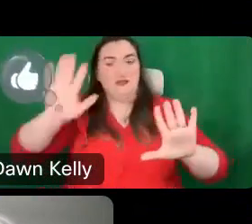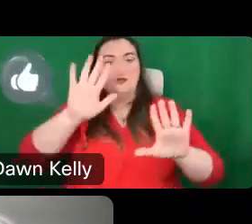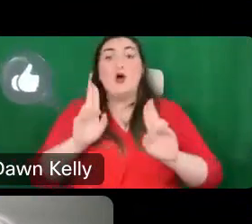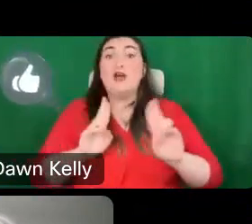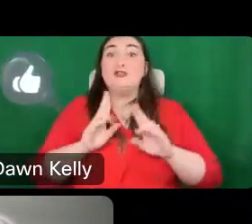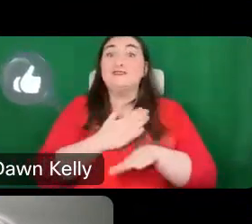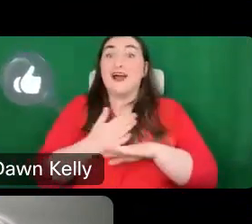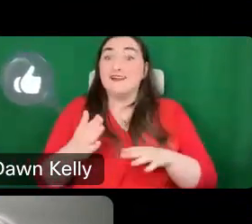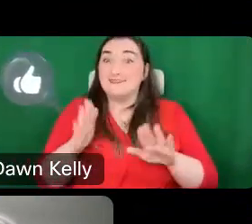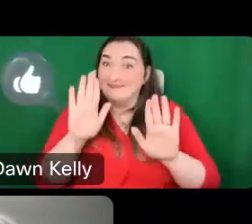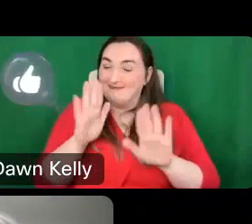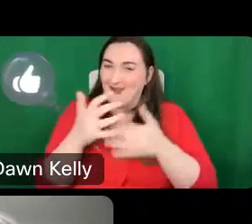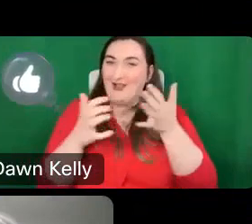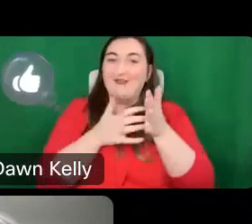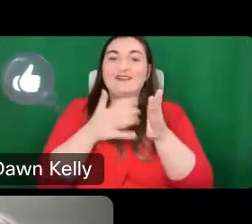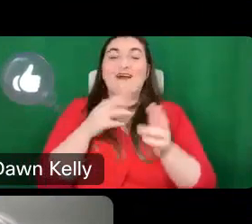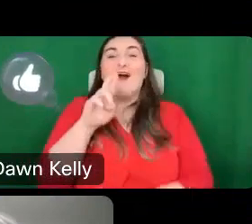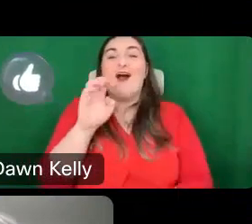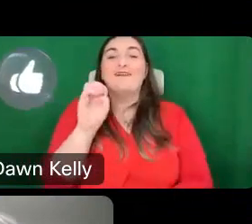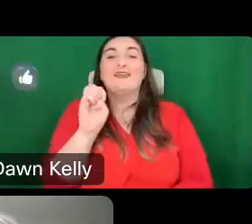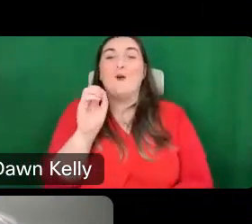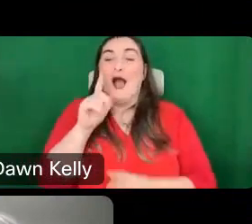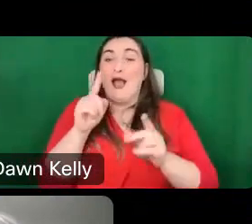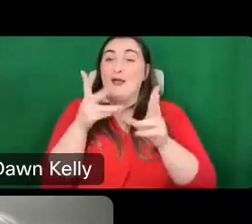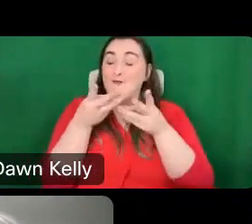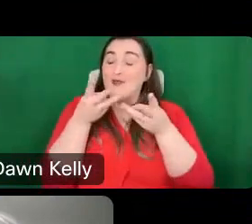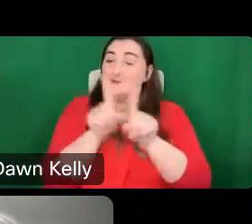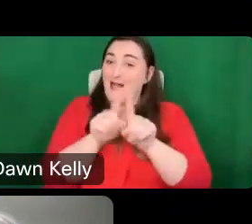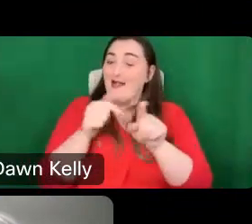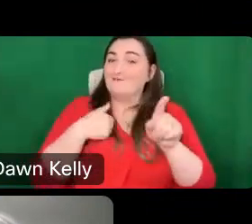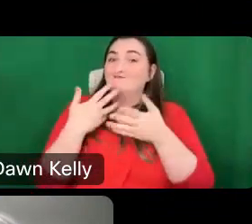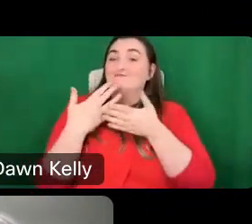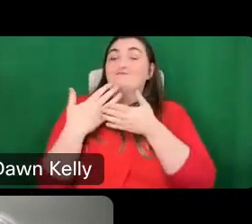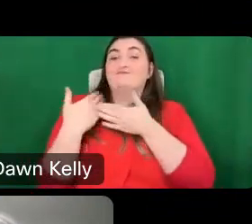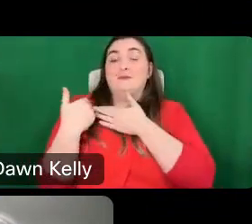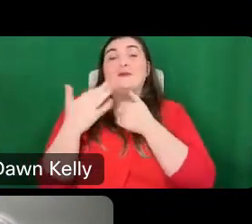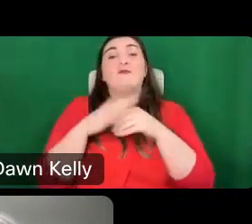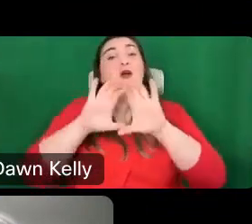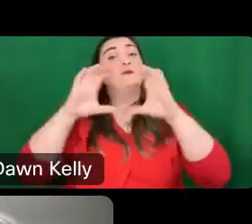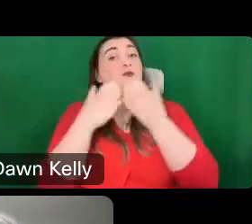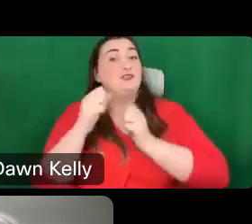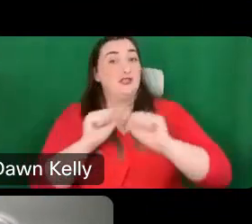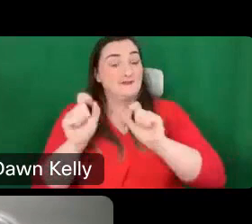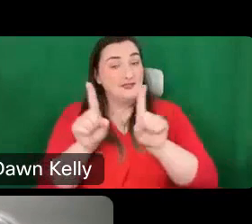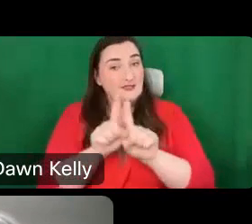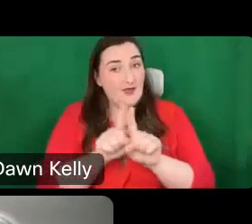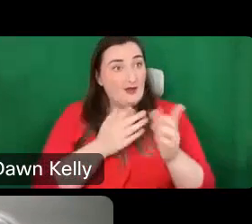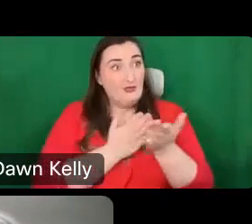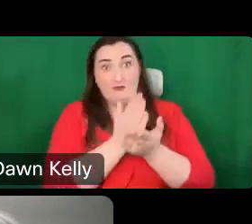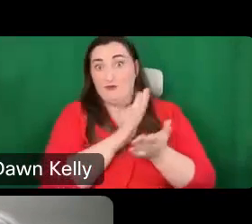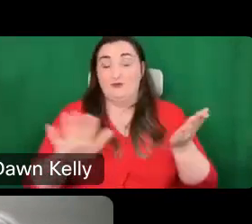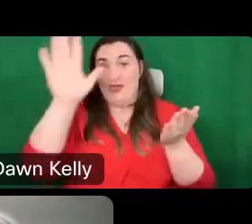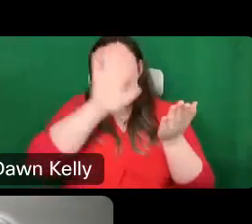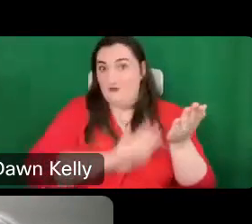by correcting you, but as REO, I'll also be responsible for all the community services as well. Yes. Across that